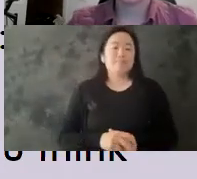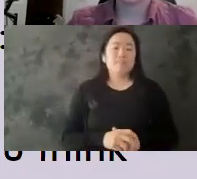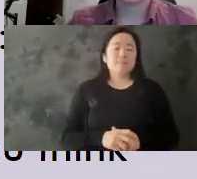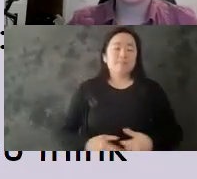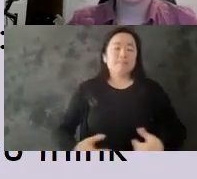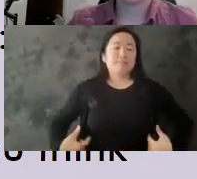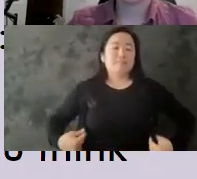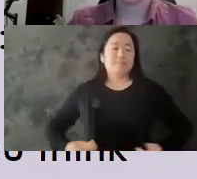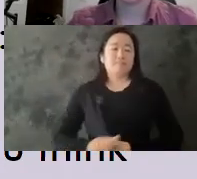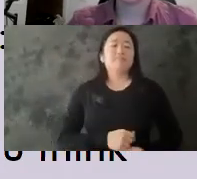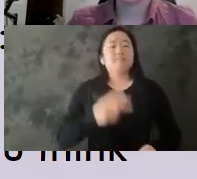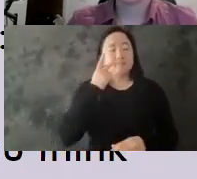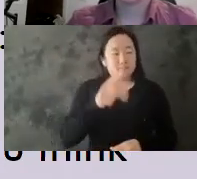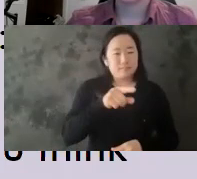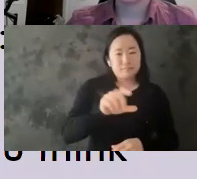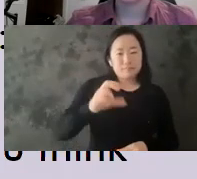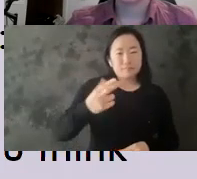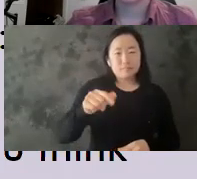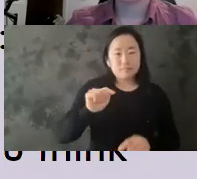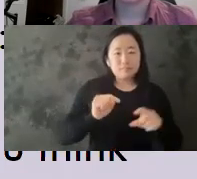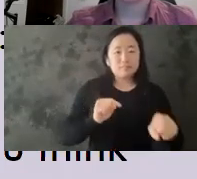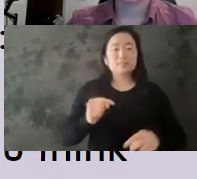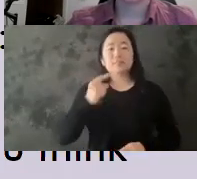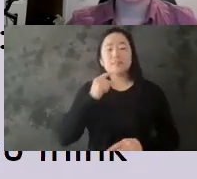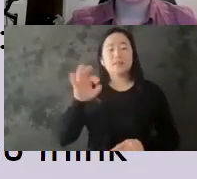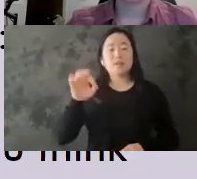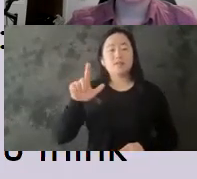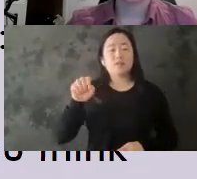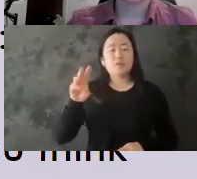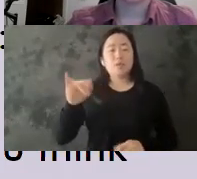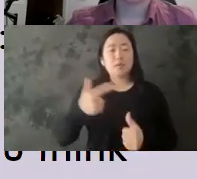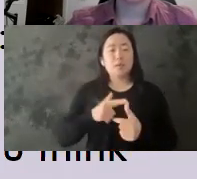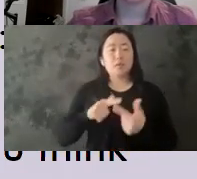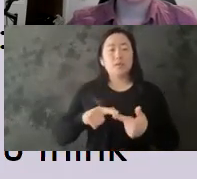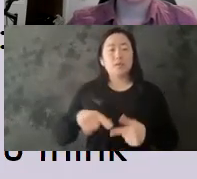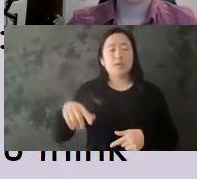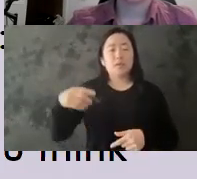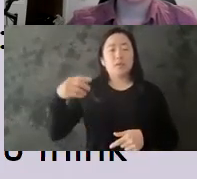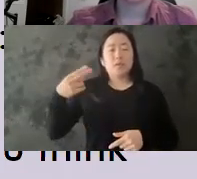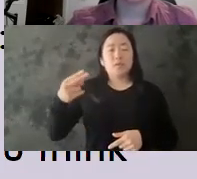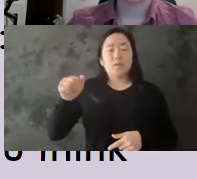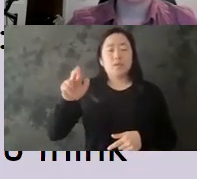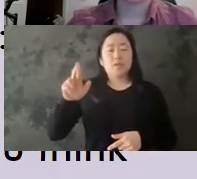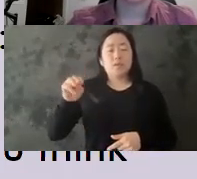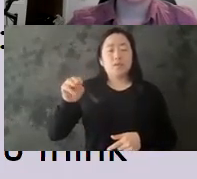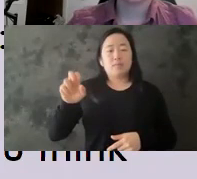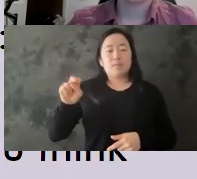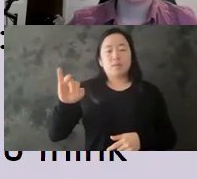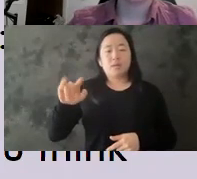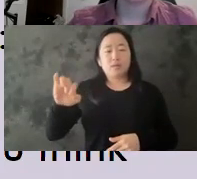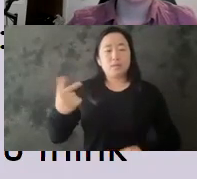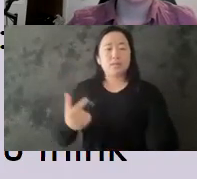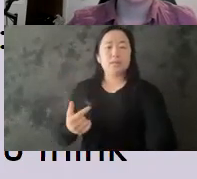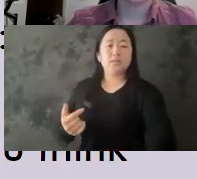Seeing in the chat, someone saying flowing, so compassionately allowing our emotions to flow. Another person in the